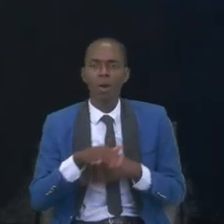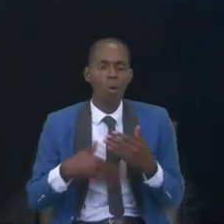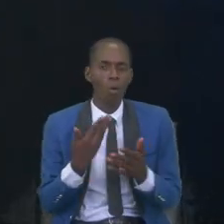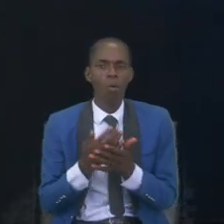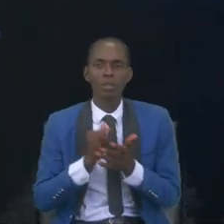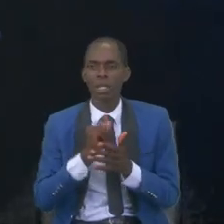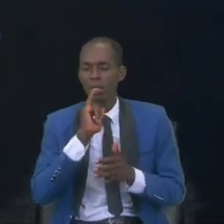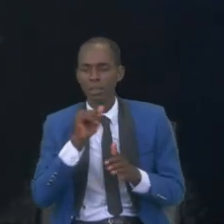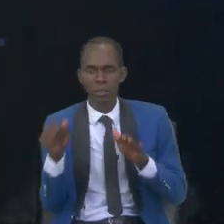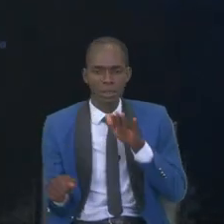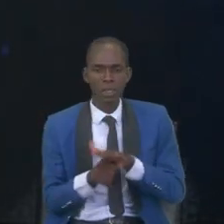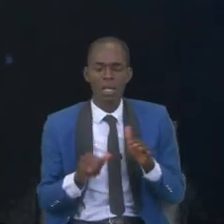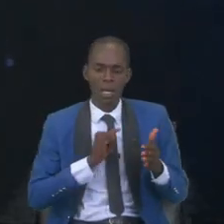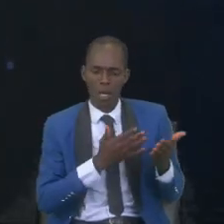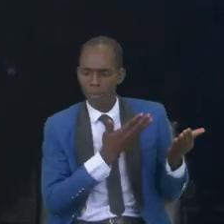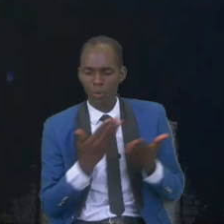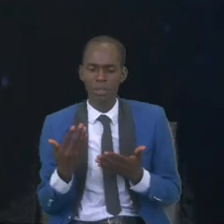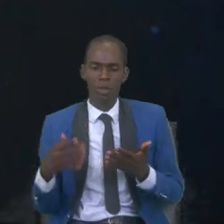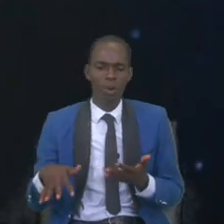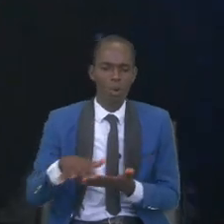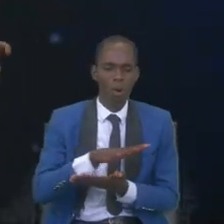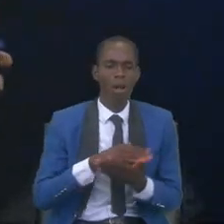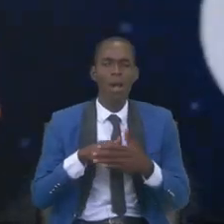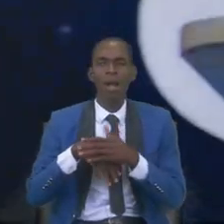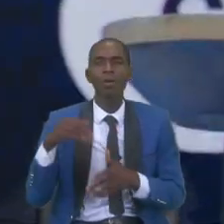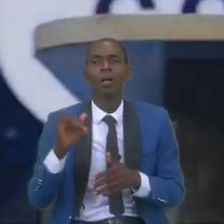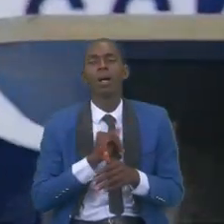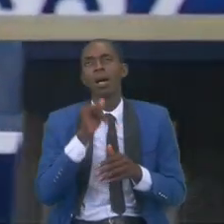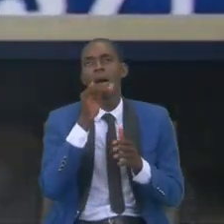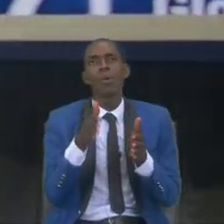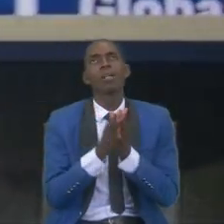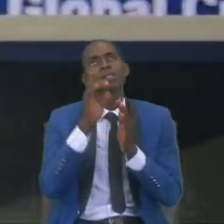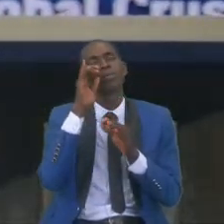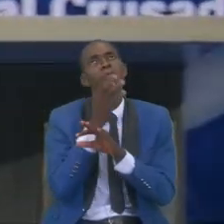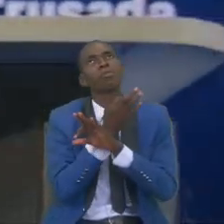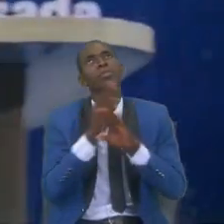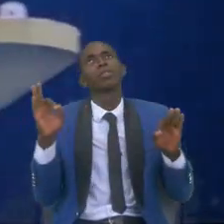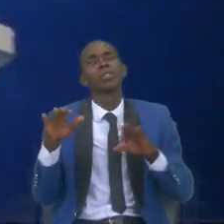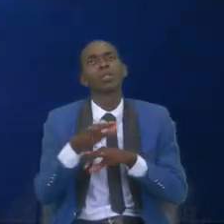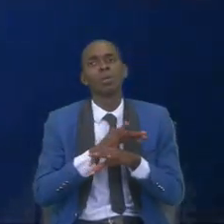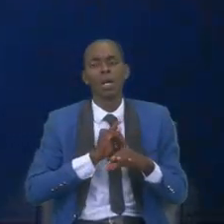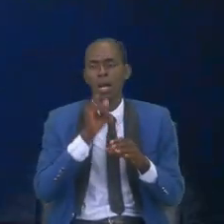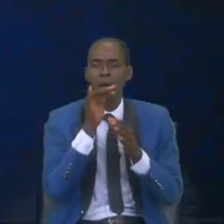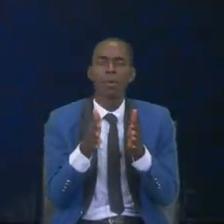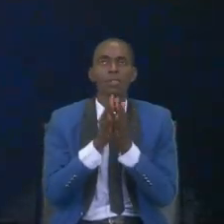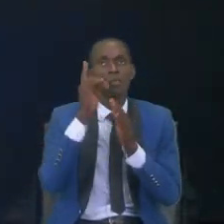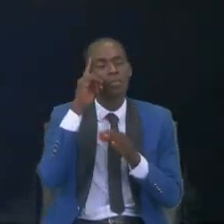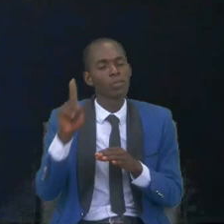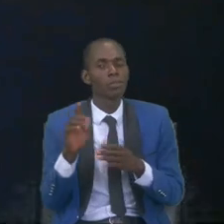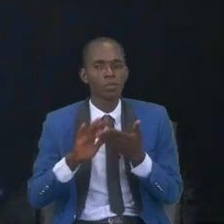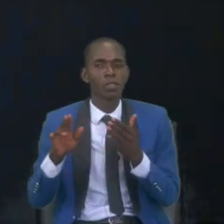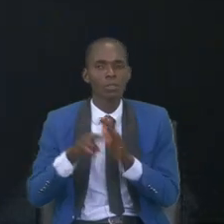I bring them now out. And Lord, I'm asking for freedom. I'm asking for forgiveness. I'm asking for the